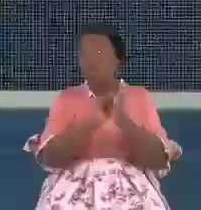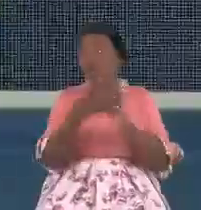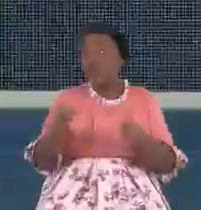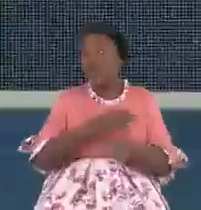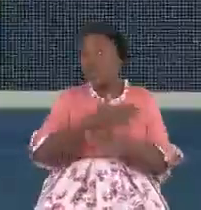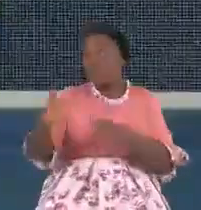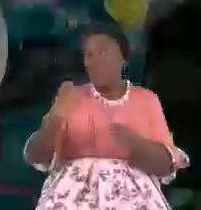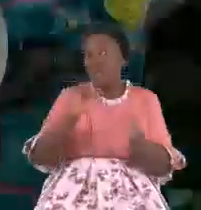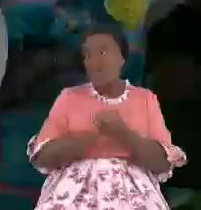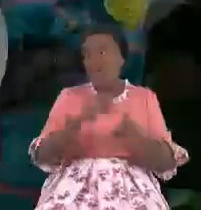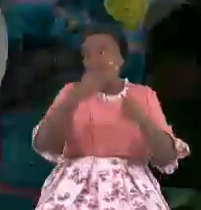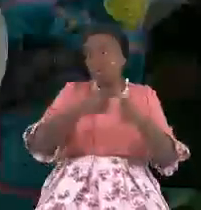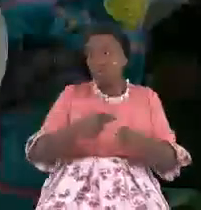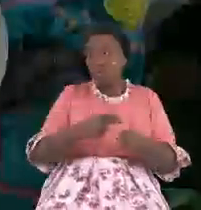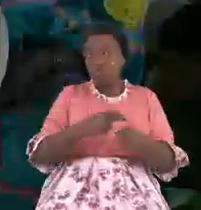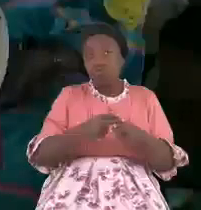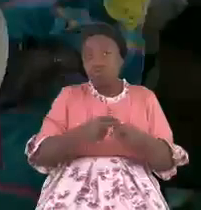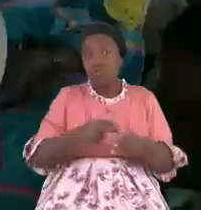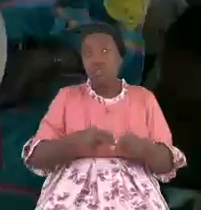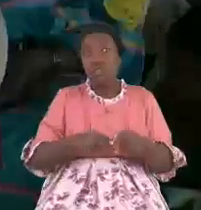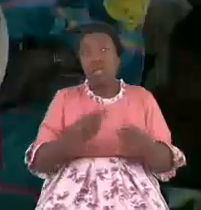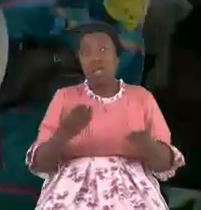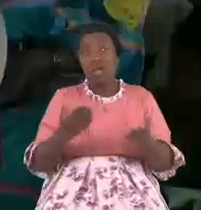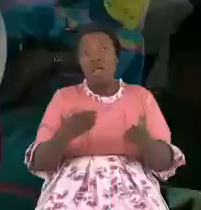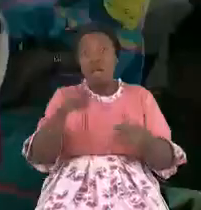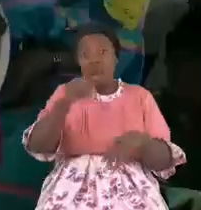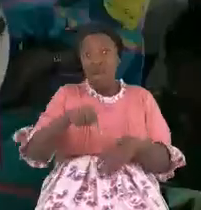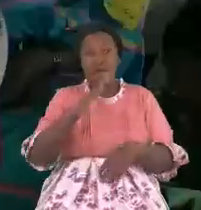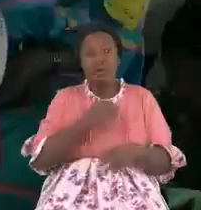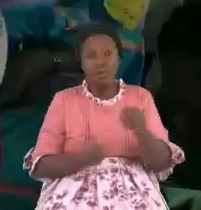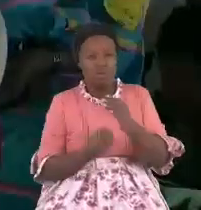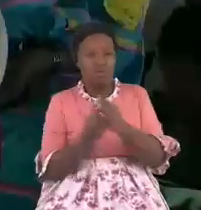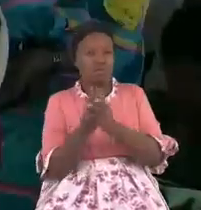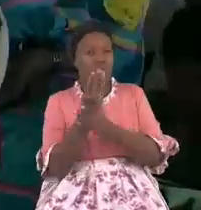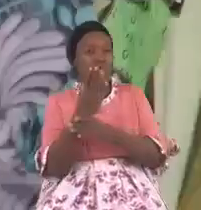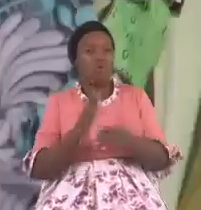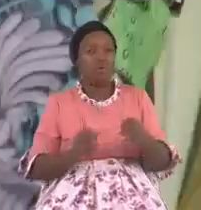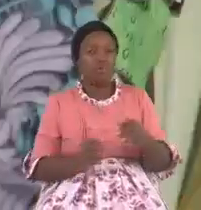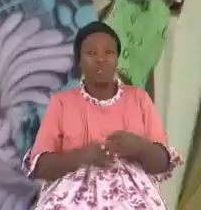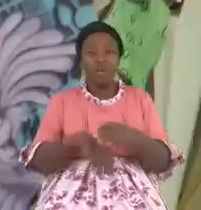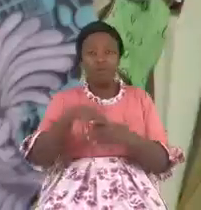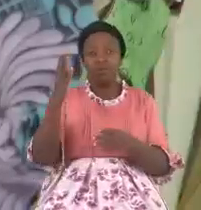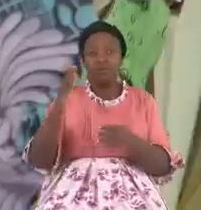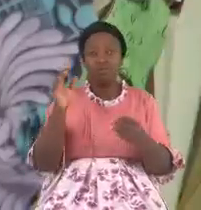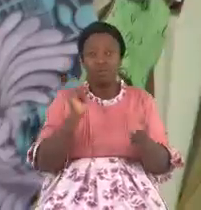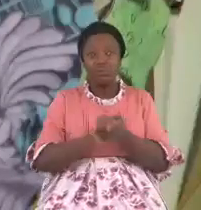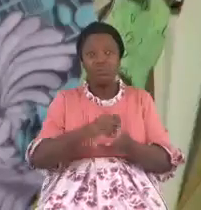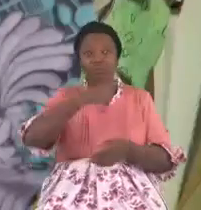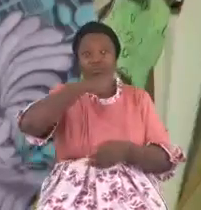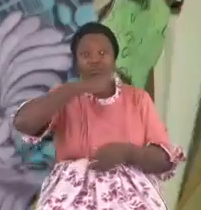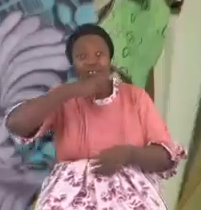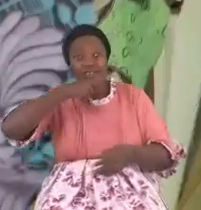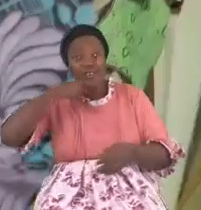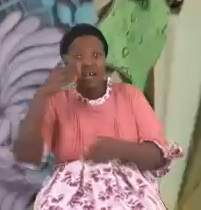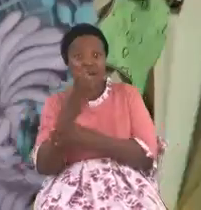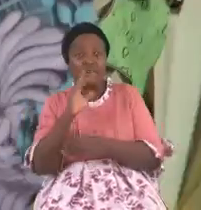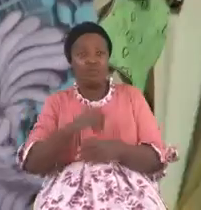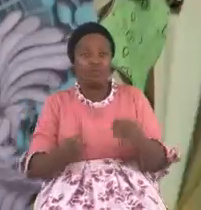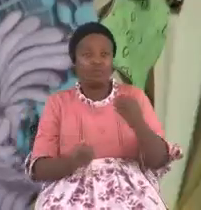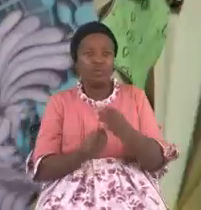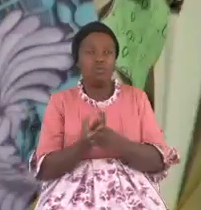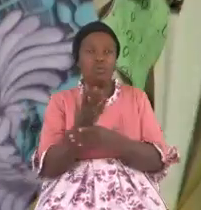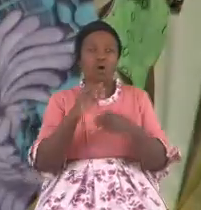leg will grow out that we that hang will stretch out and that that looks